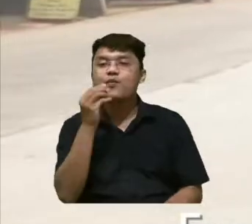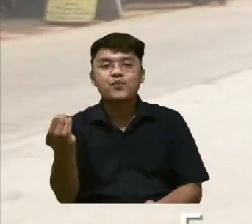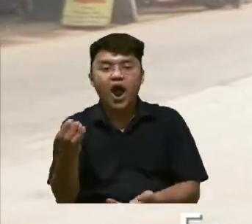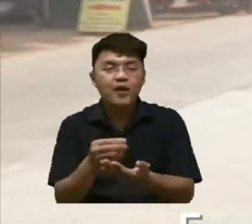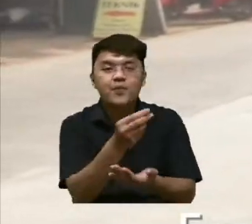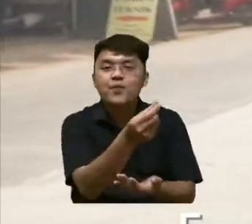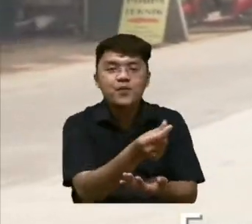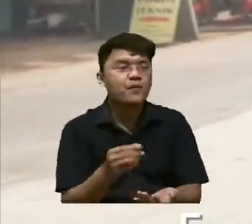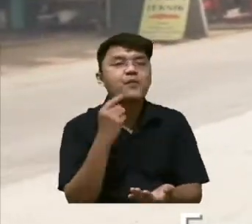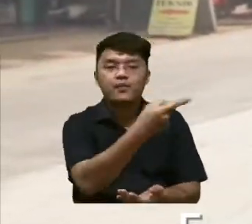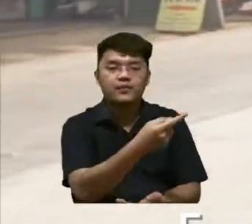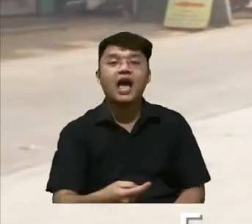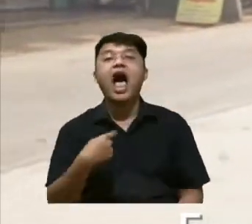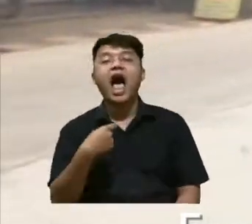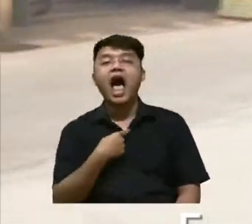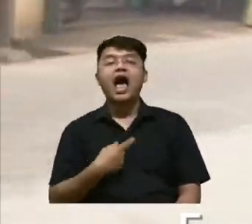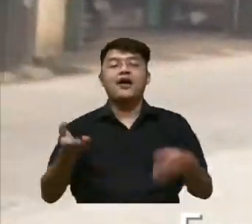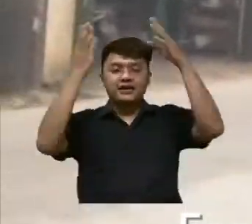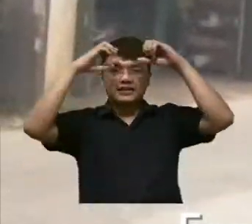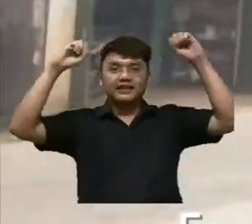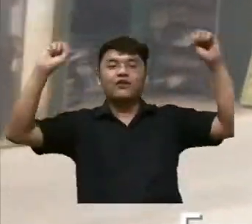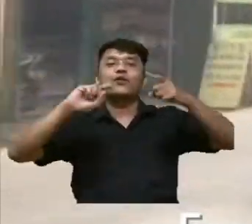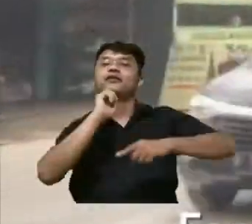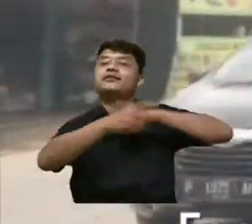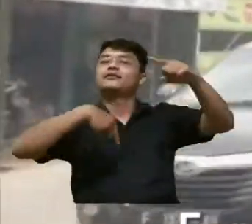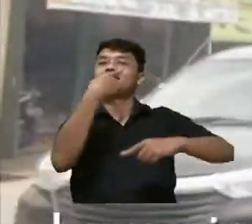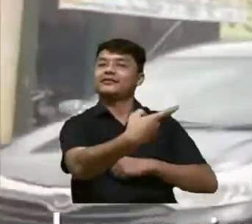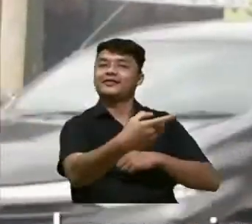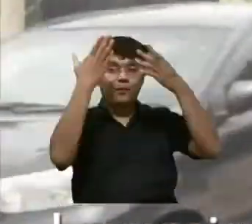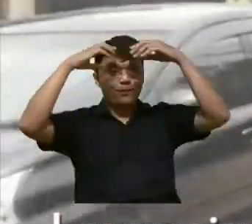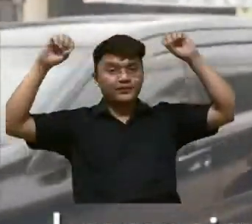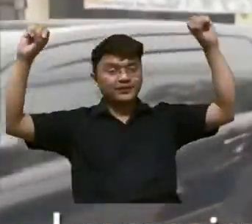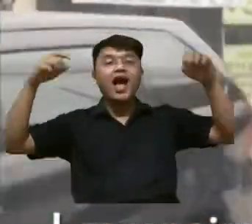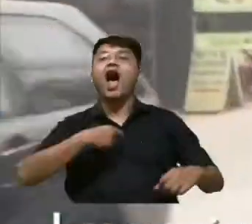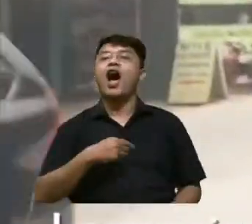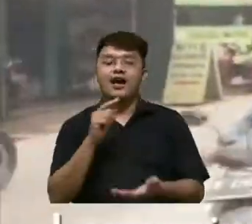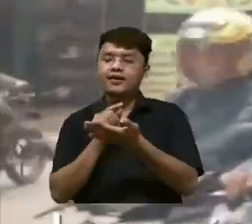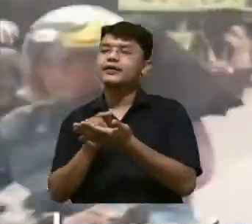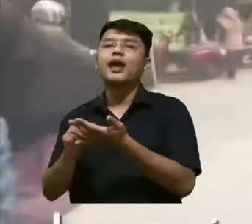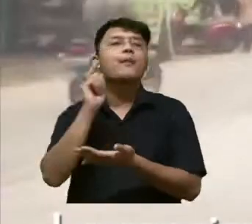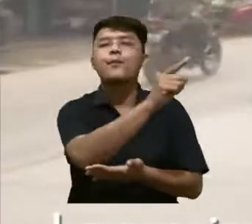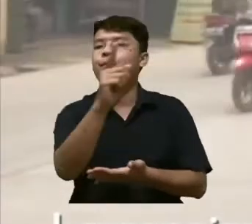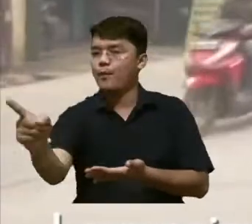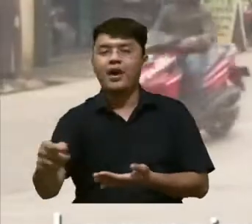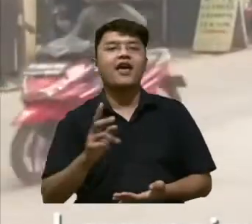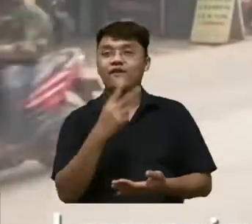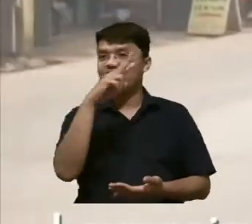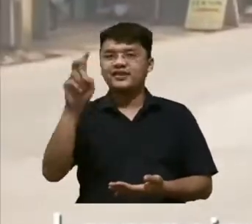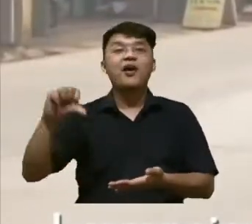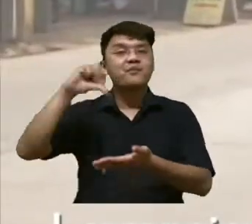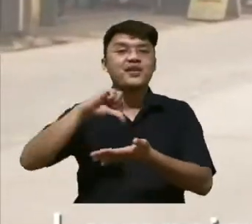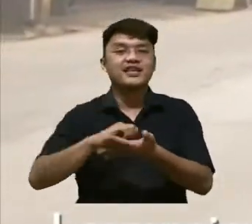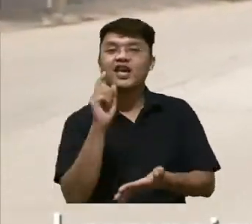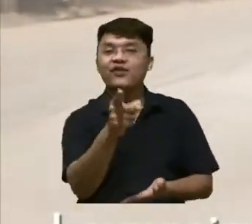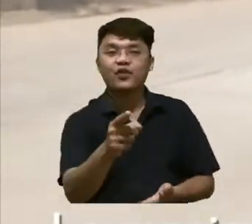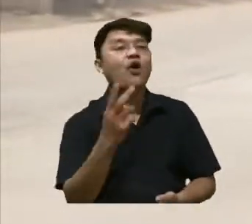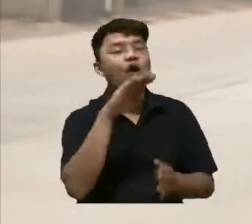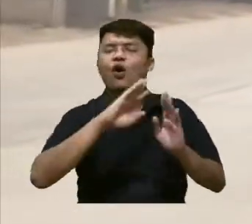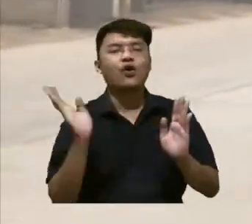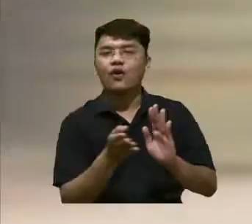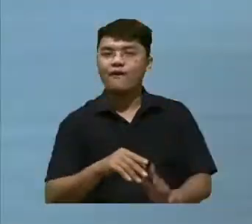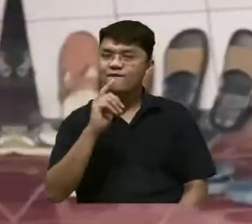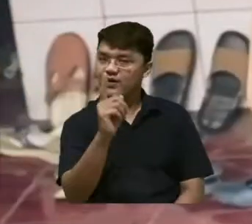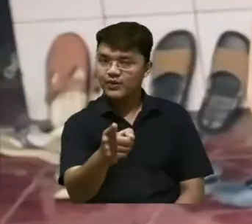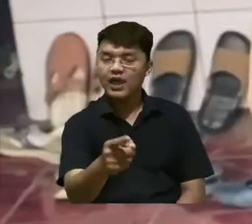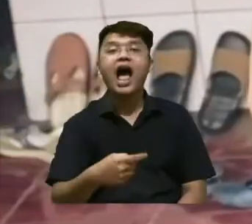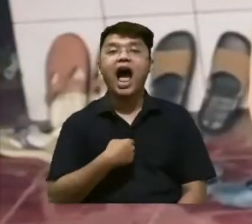For example, I'm the candidate for the next leader. I campaign about my visions and mission in front of all of you. Then